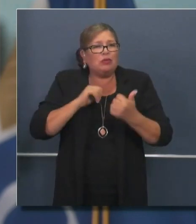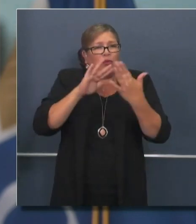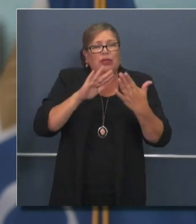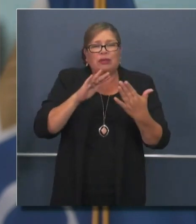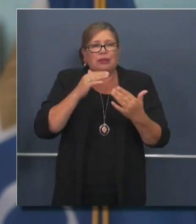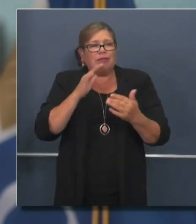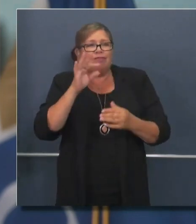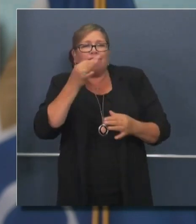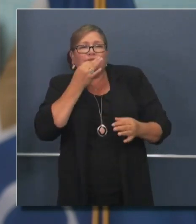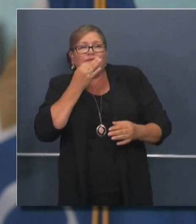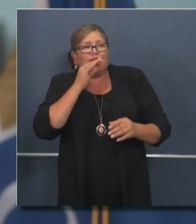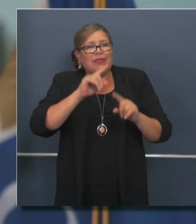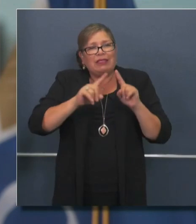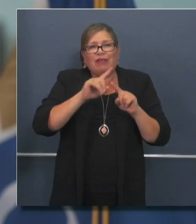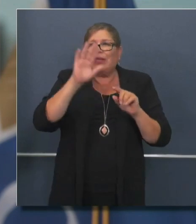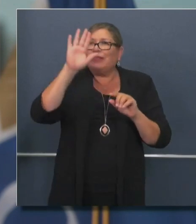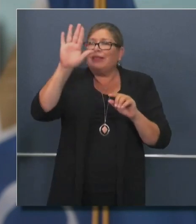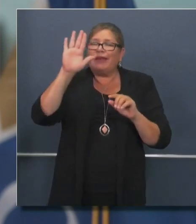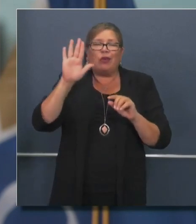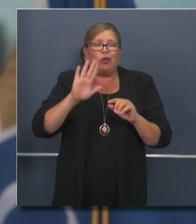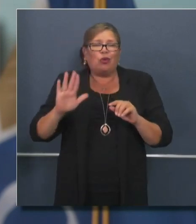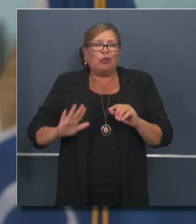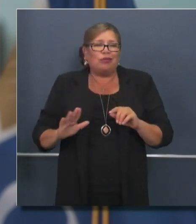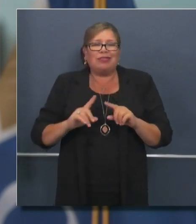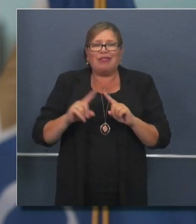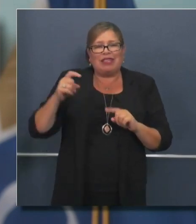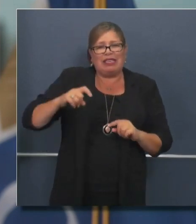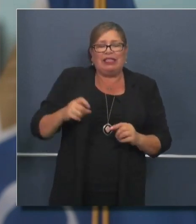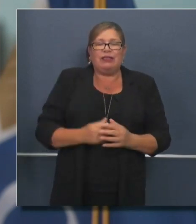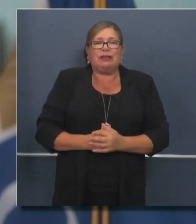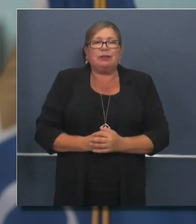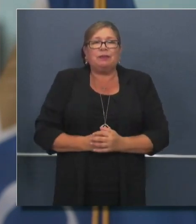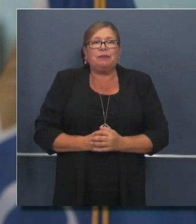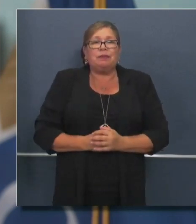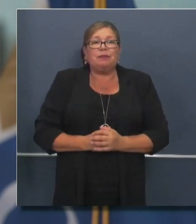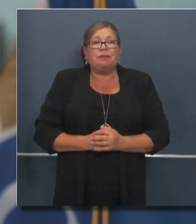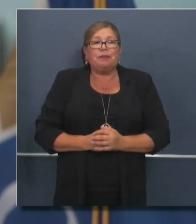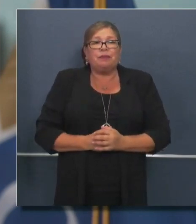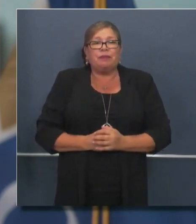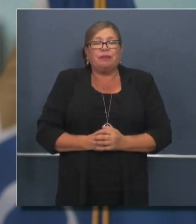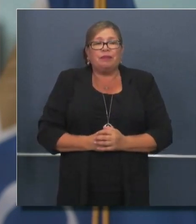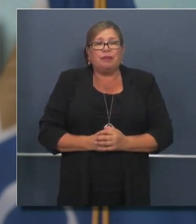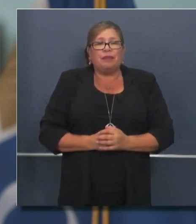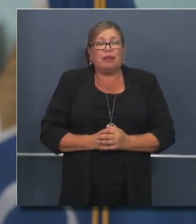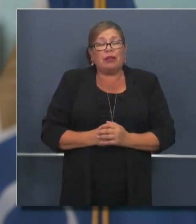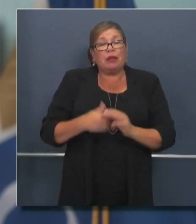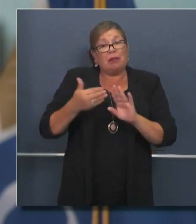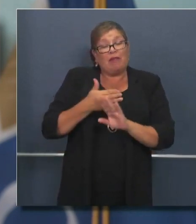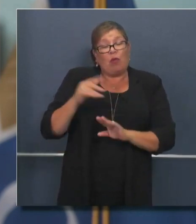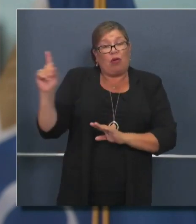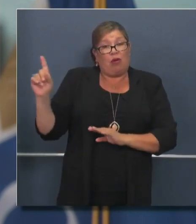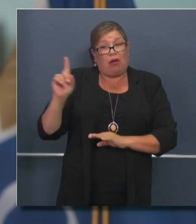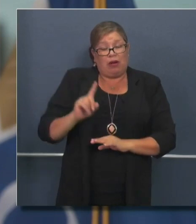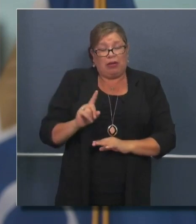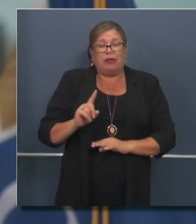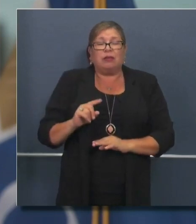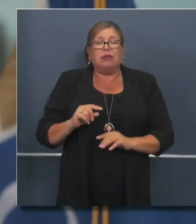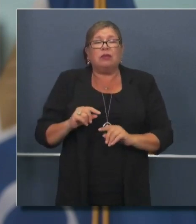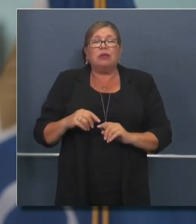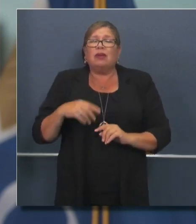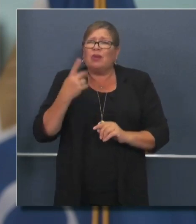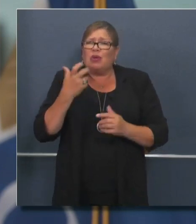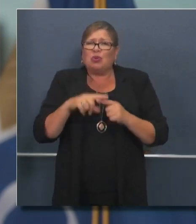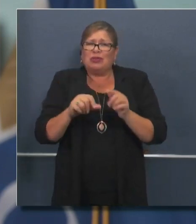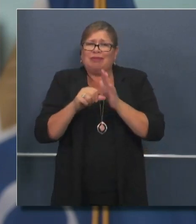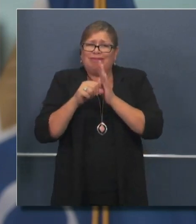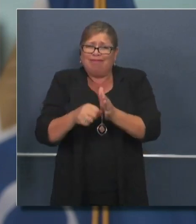needs of counties, large and small, up and down the state of California. I'll just make one final point. This state's population, I've said it on many occasions,